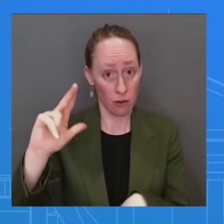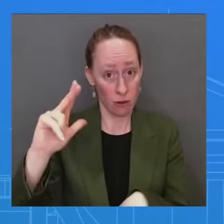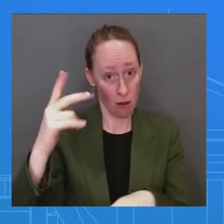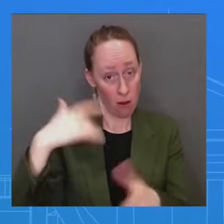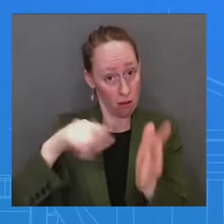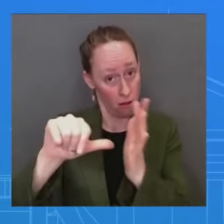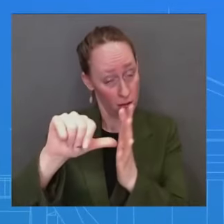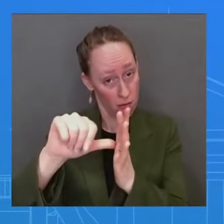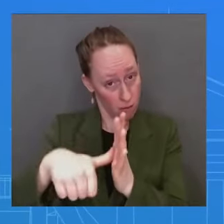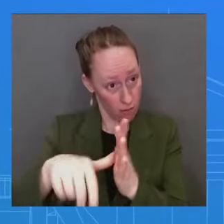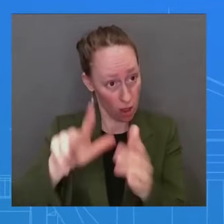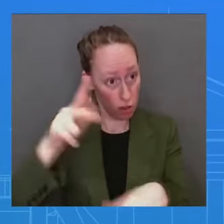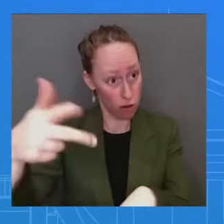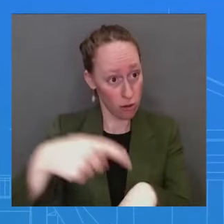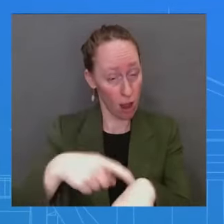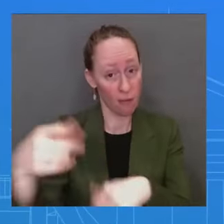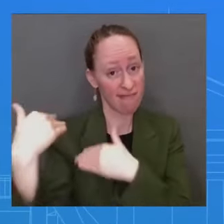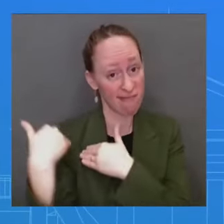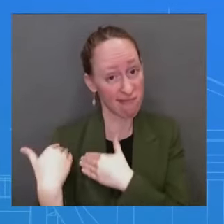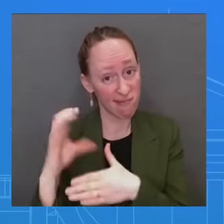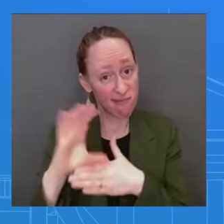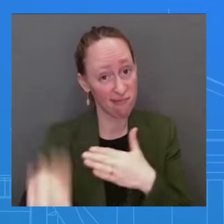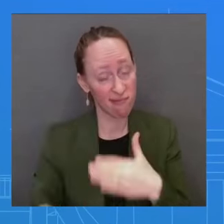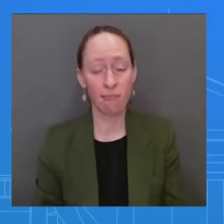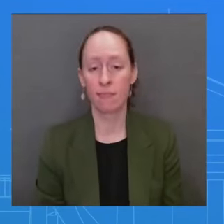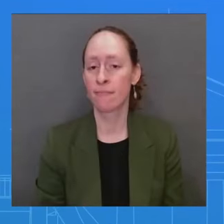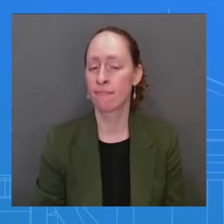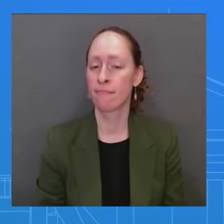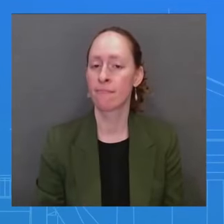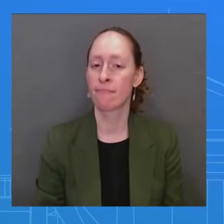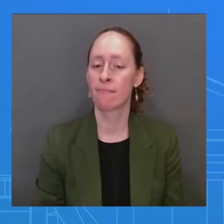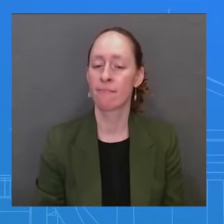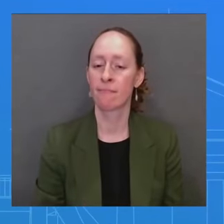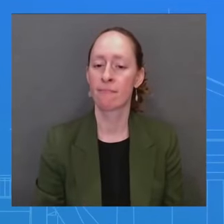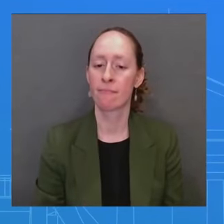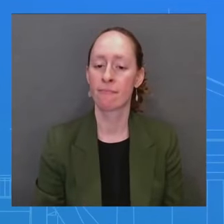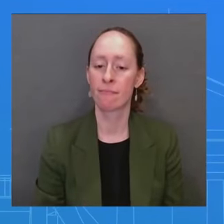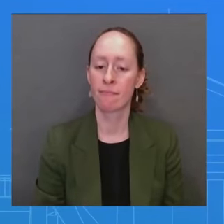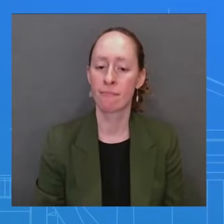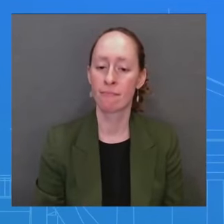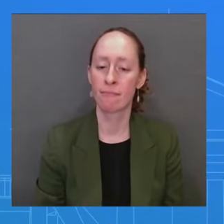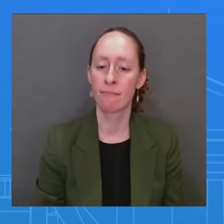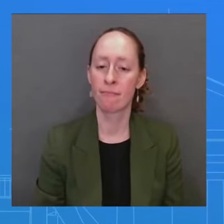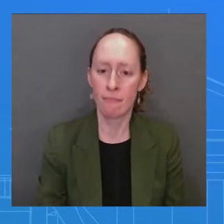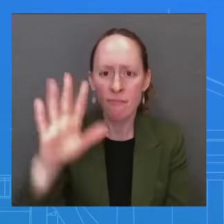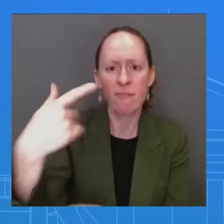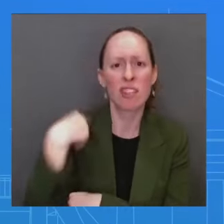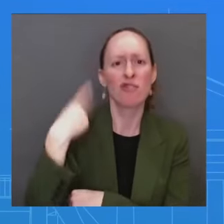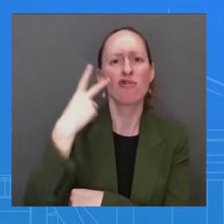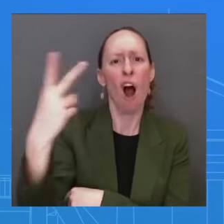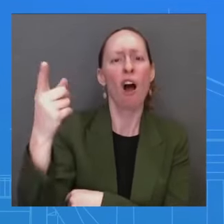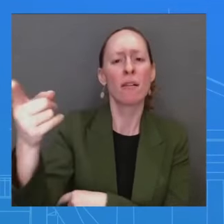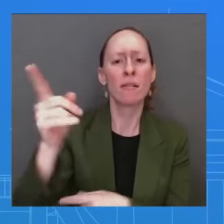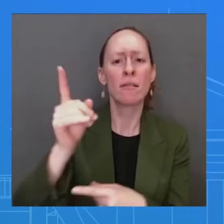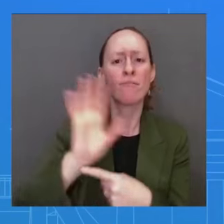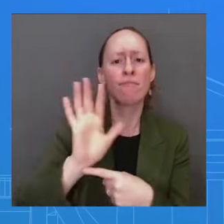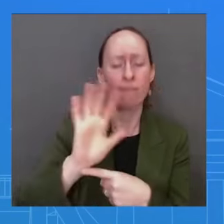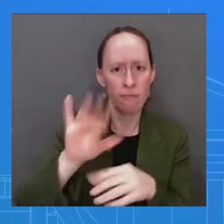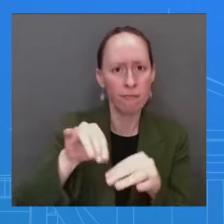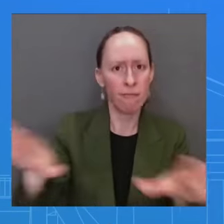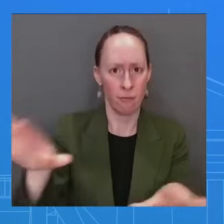some videotape of shooting in the West Bank, some Israeli soldiers probably shooting some Palestinians